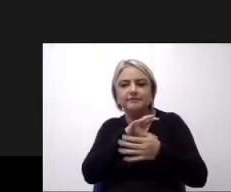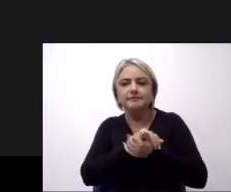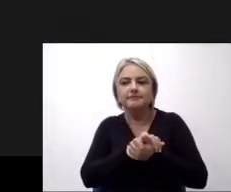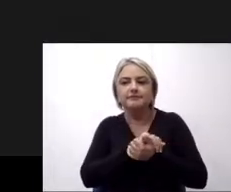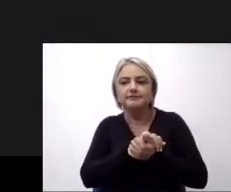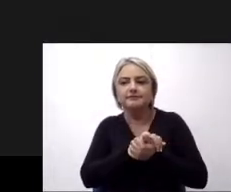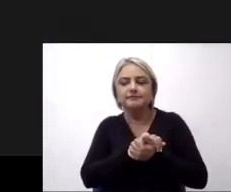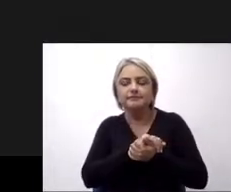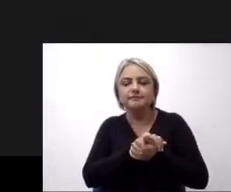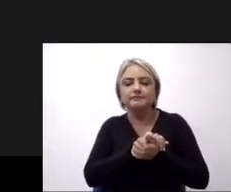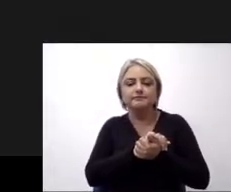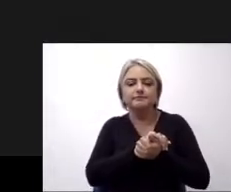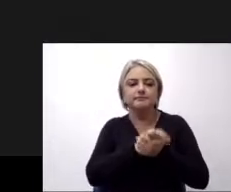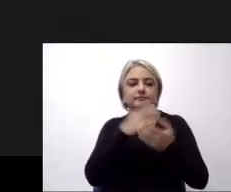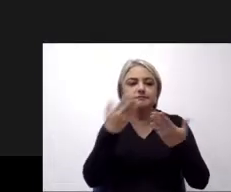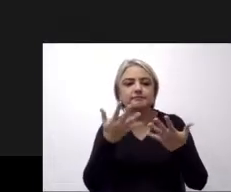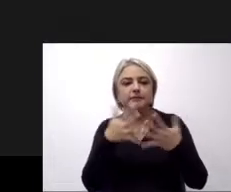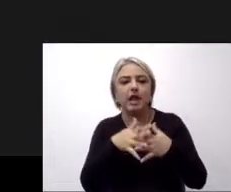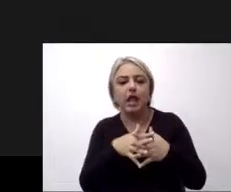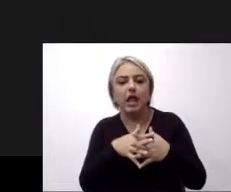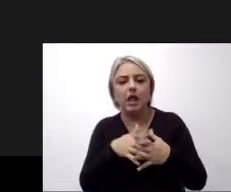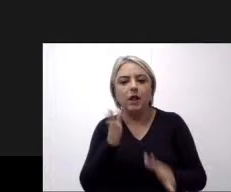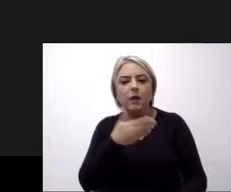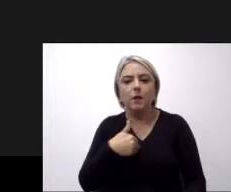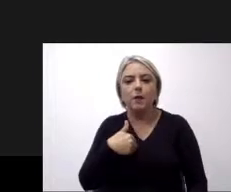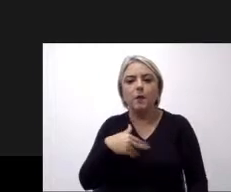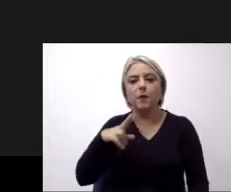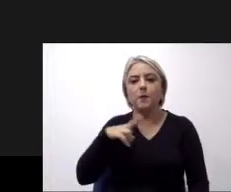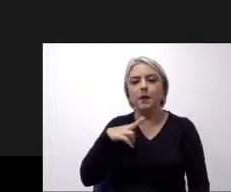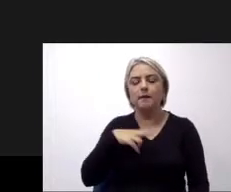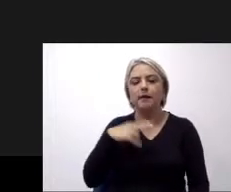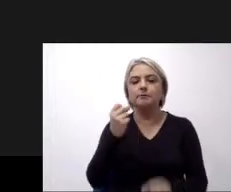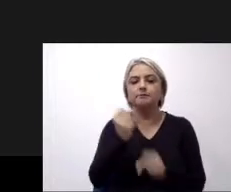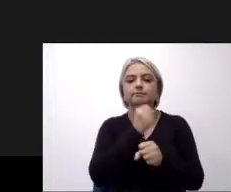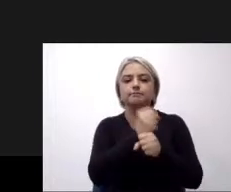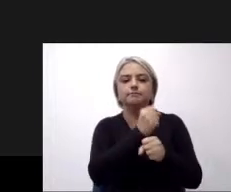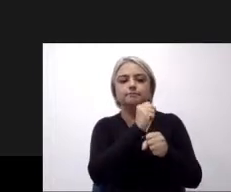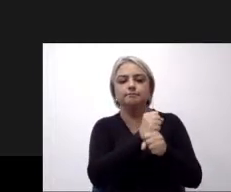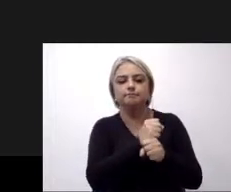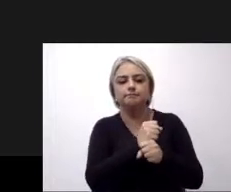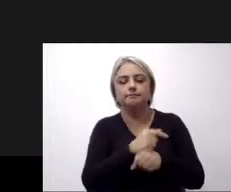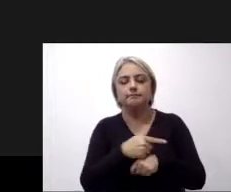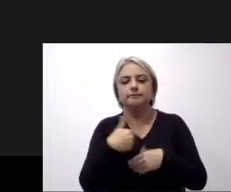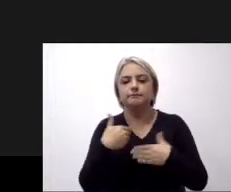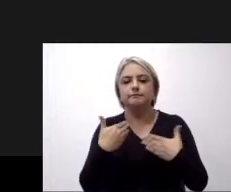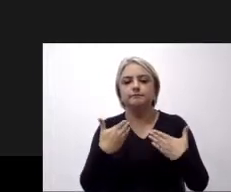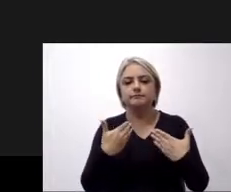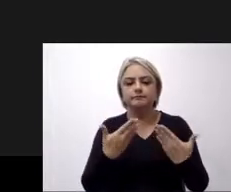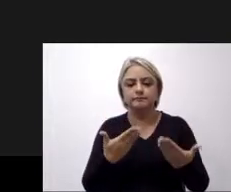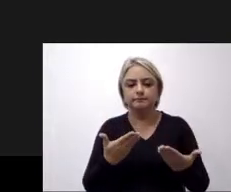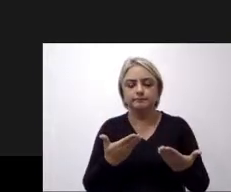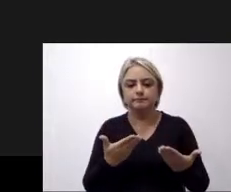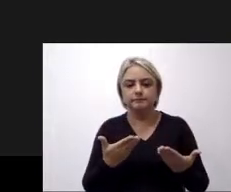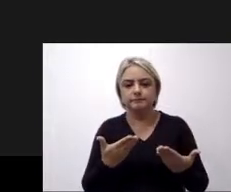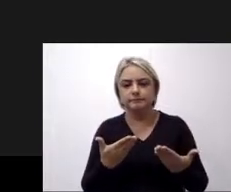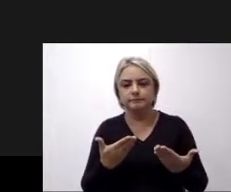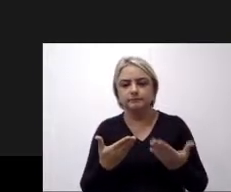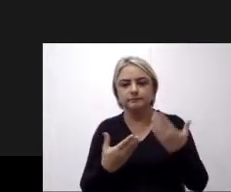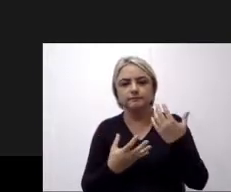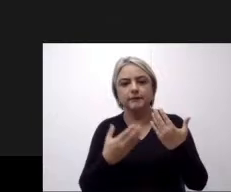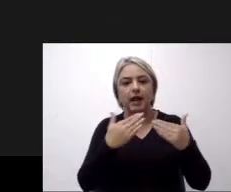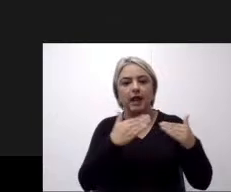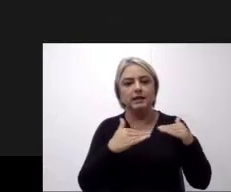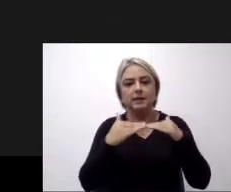is constitutive of all contemporary Western democracies, can be challenged by the